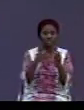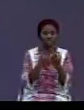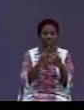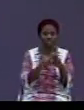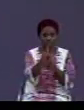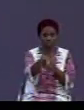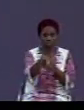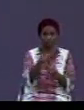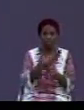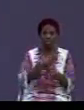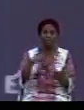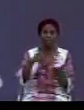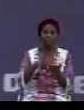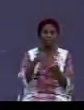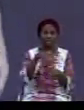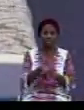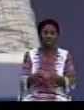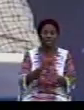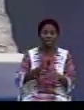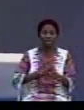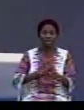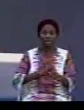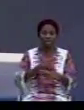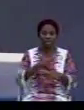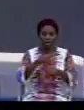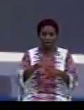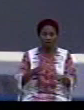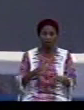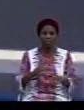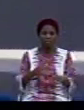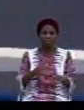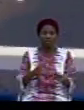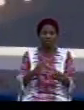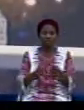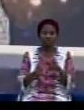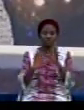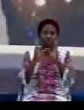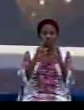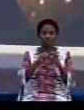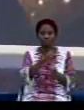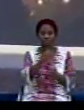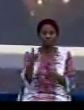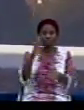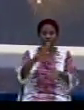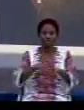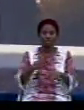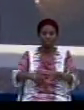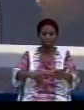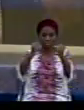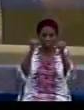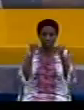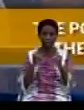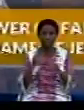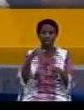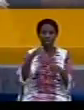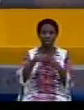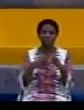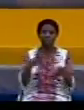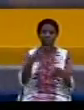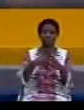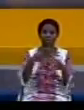And tonight, I come to talk to you on the power in the name